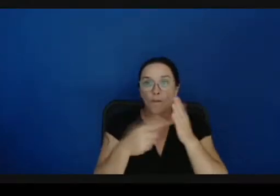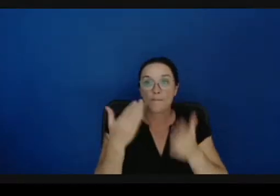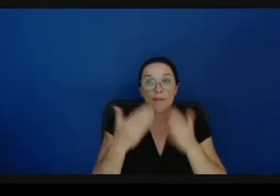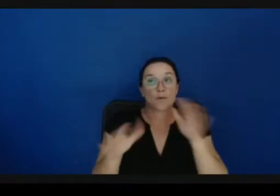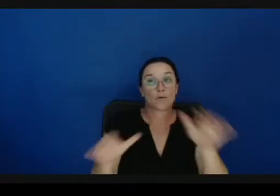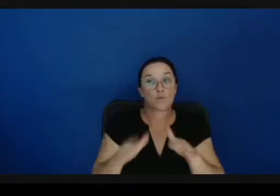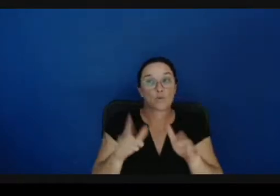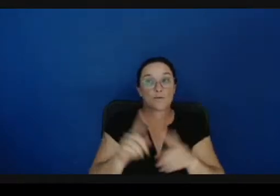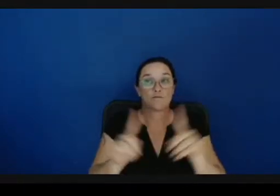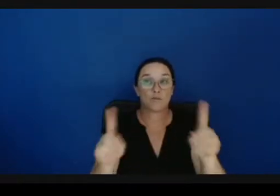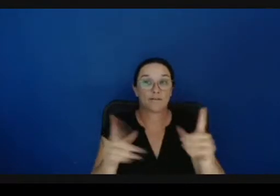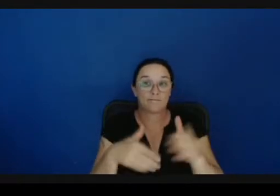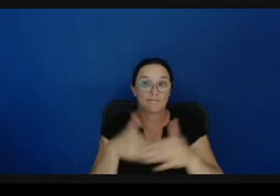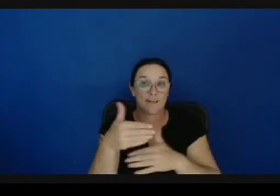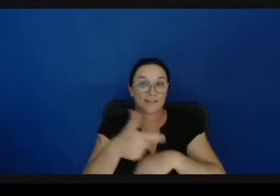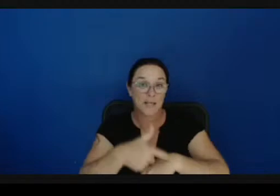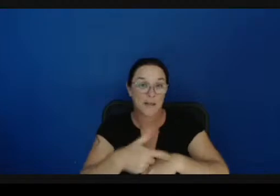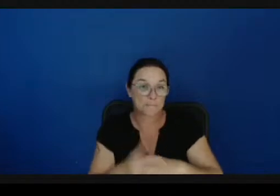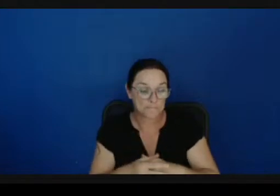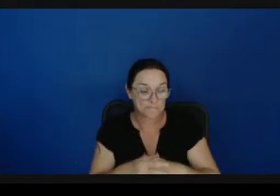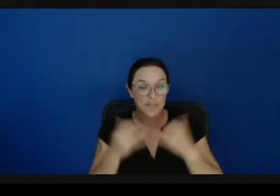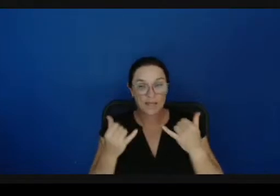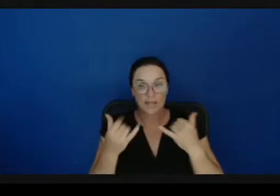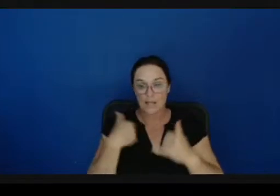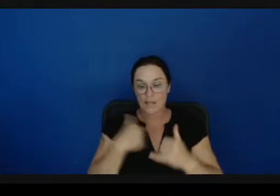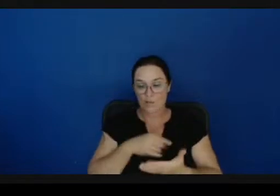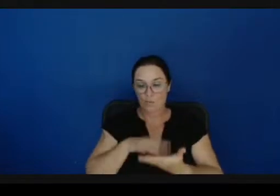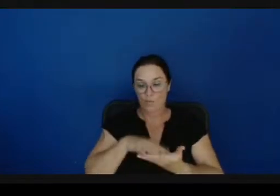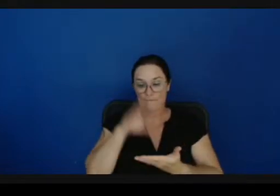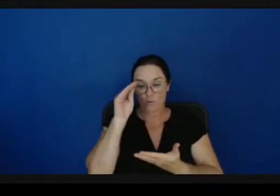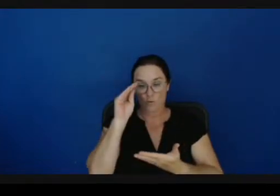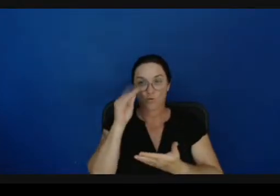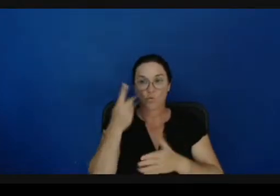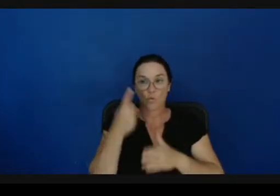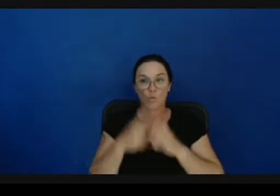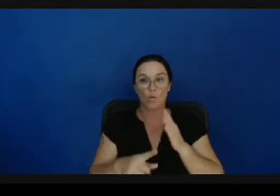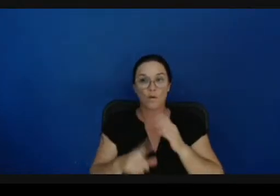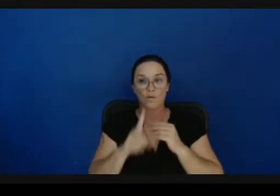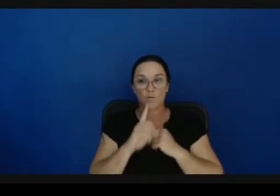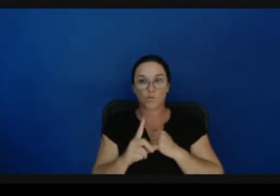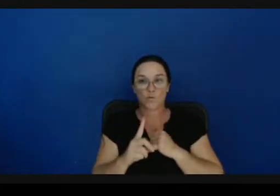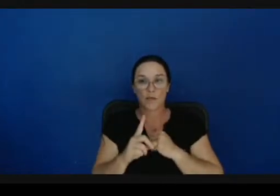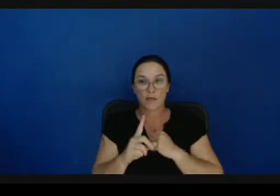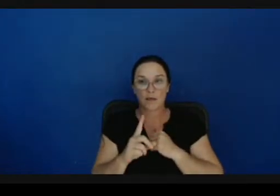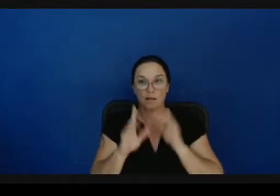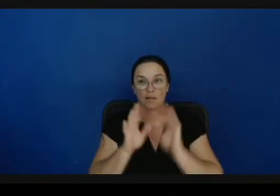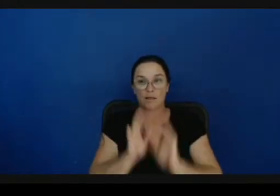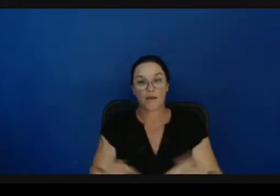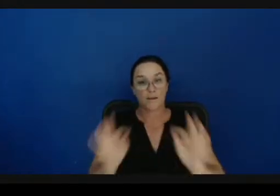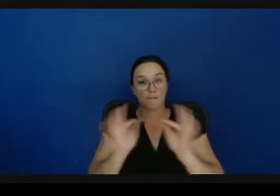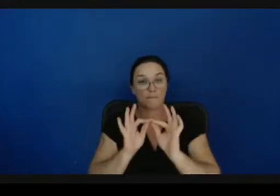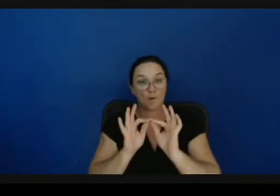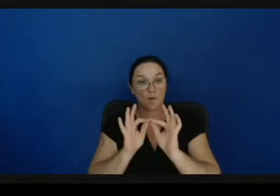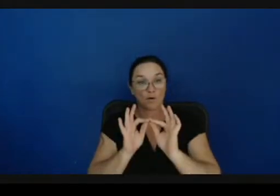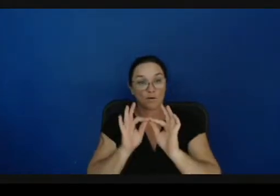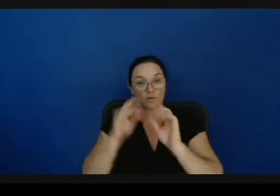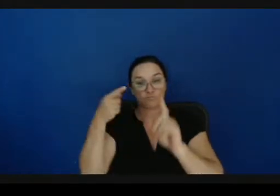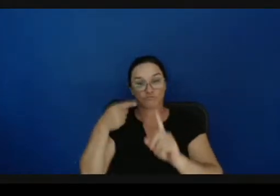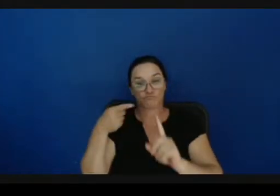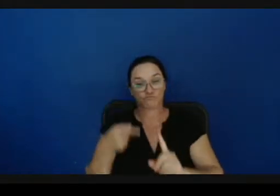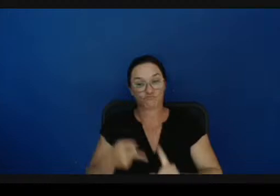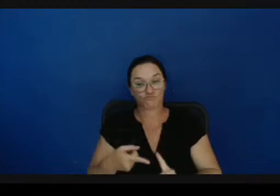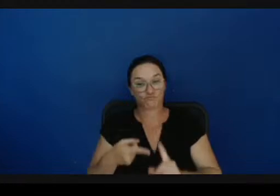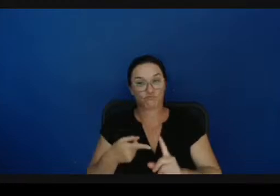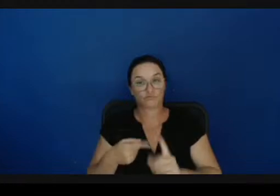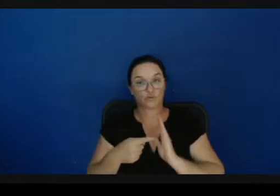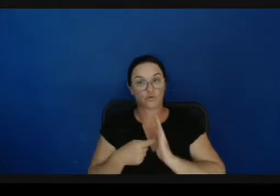or what we might do differently next time, now that we've learned what the real keys were, key indicators, right?